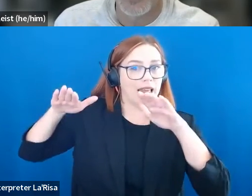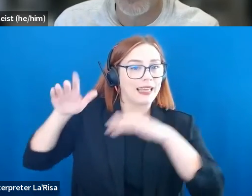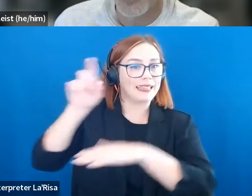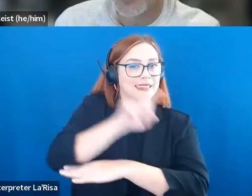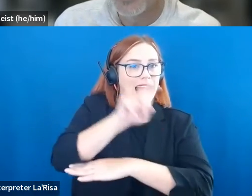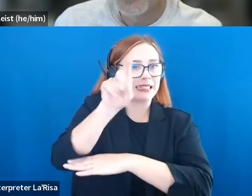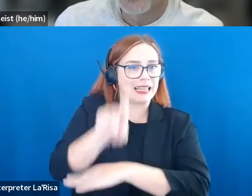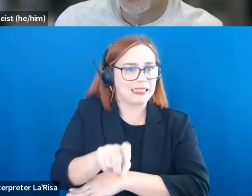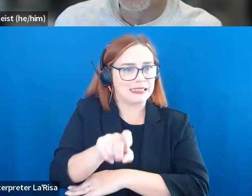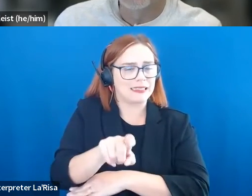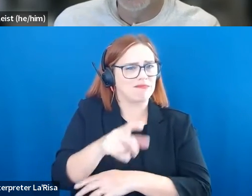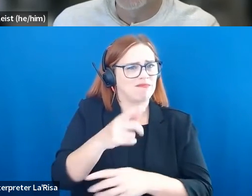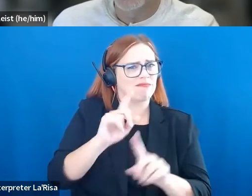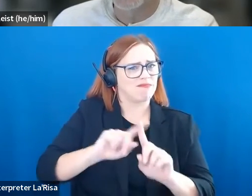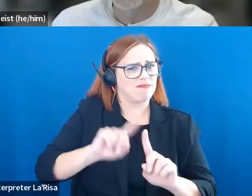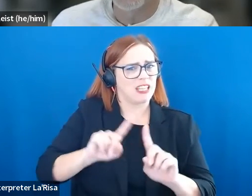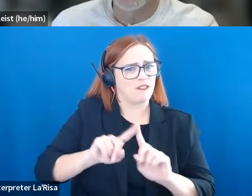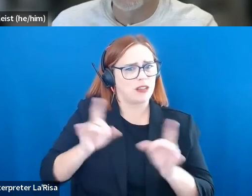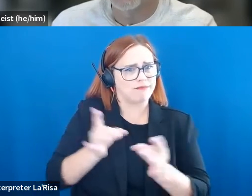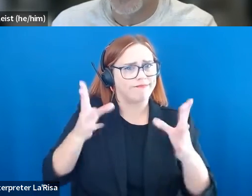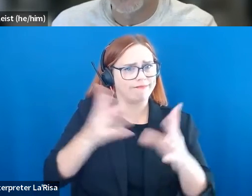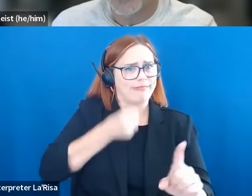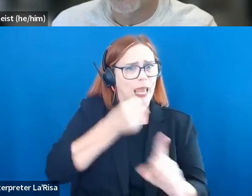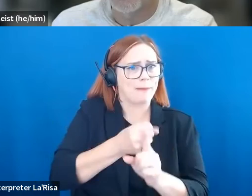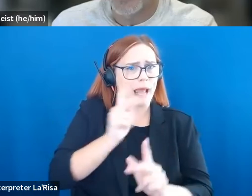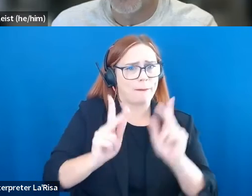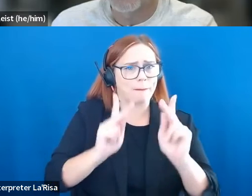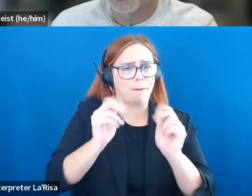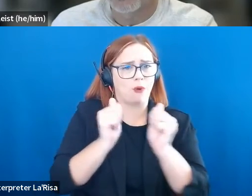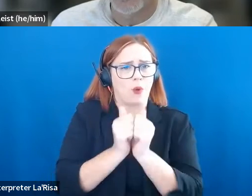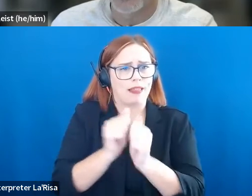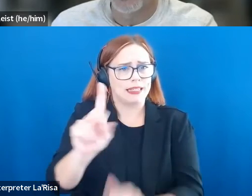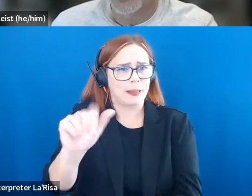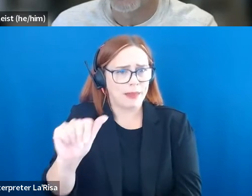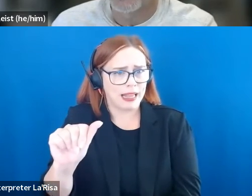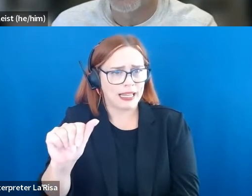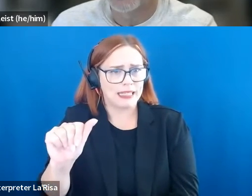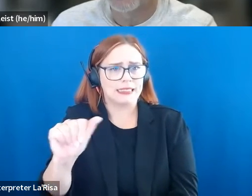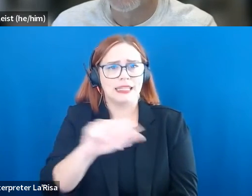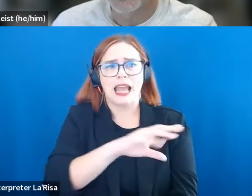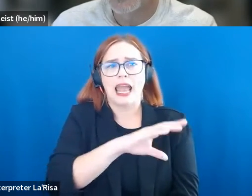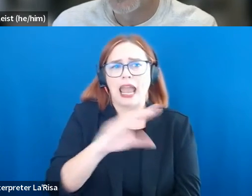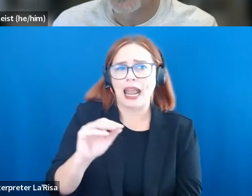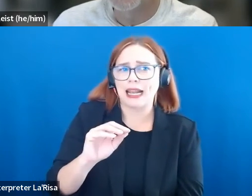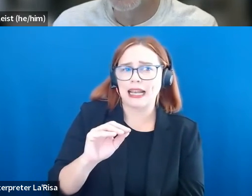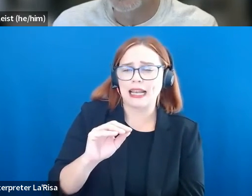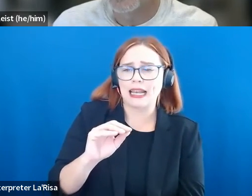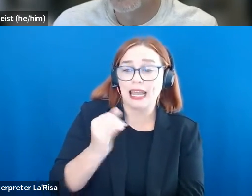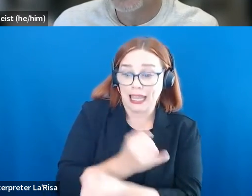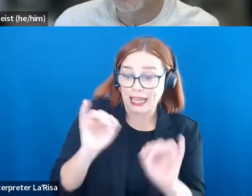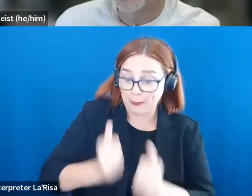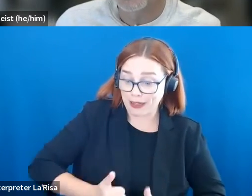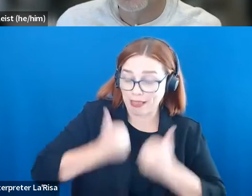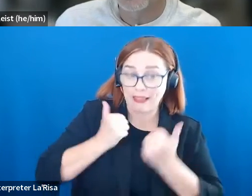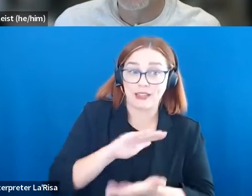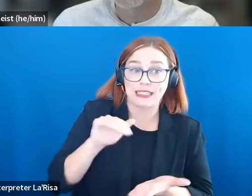disabilities. And I'm sure the independent living centers many times have been at the forefront of working with volunteers and helping the